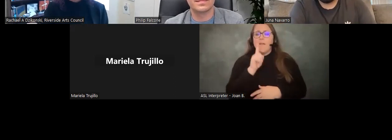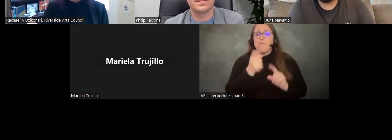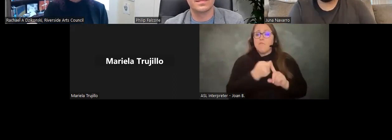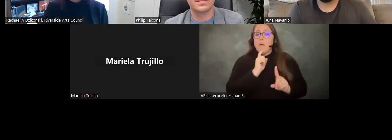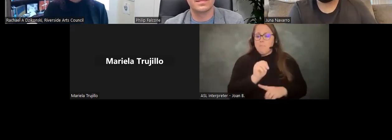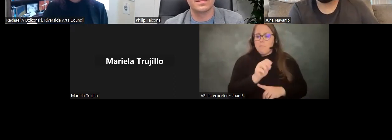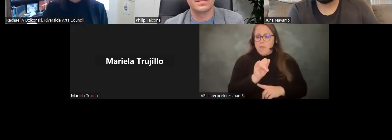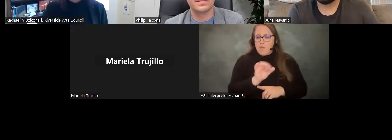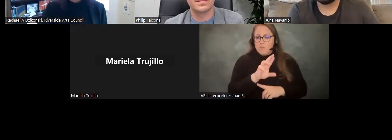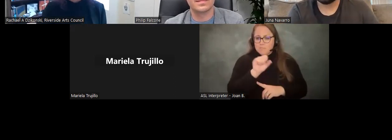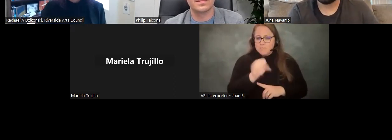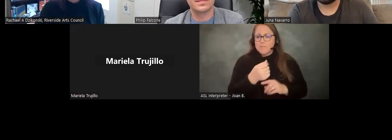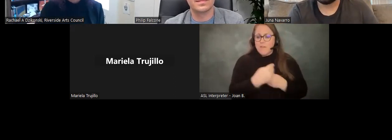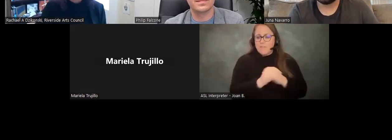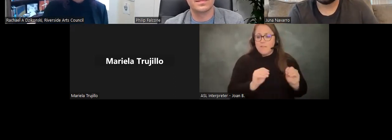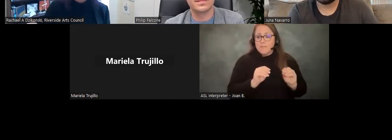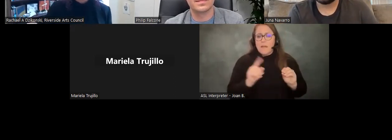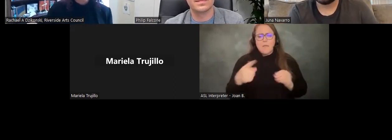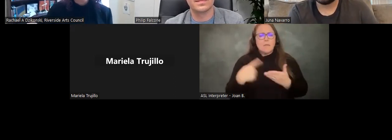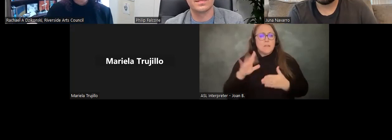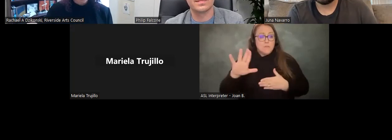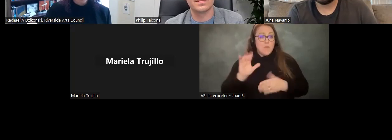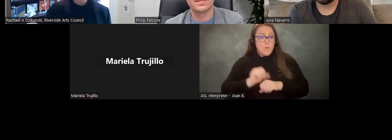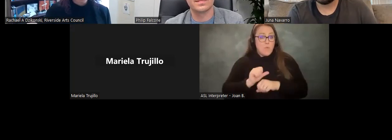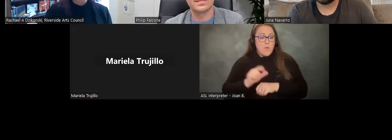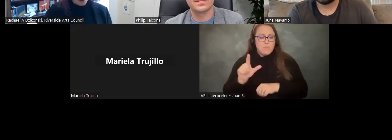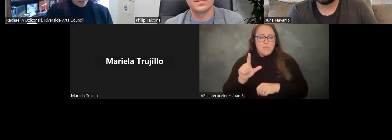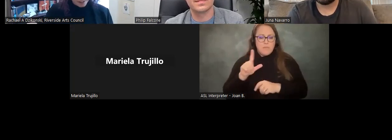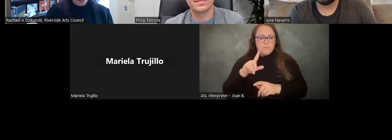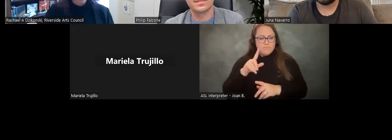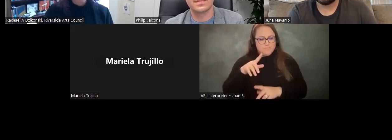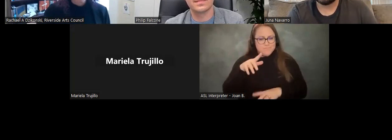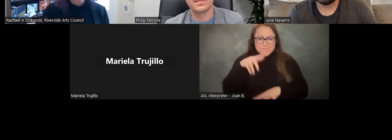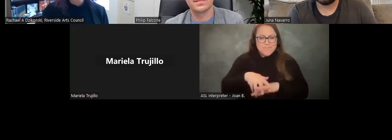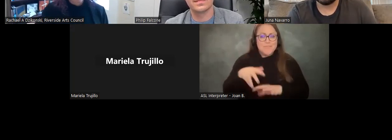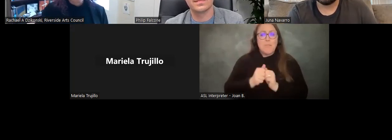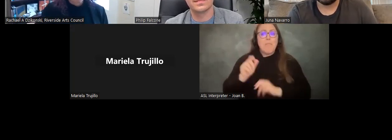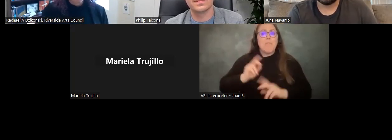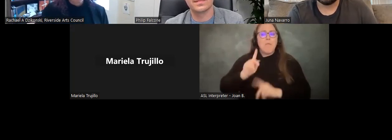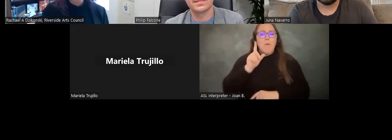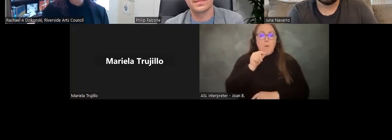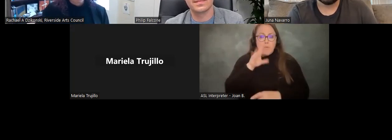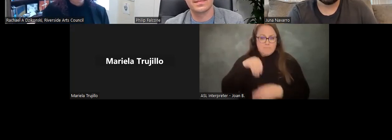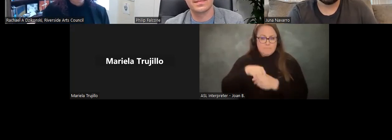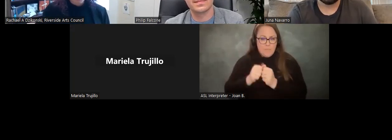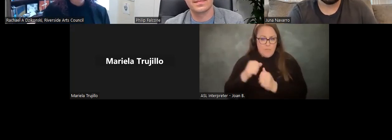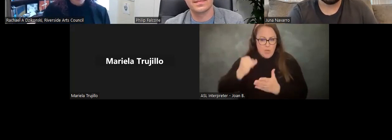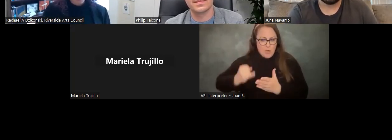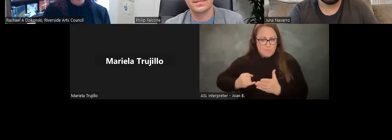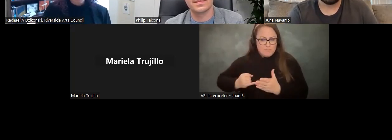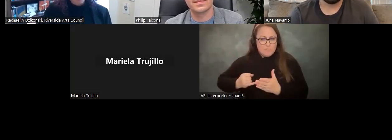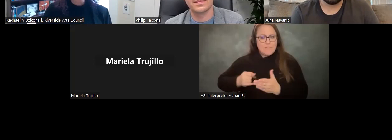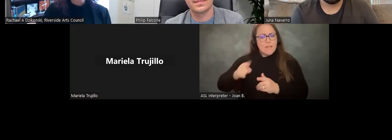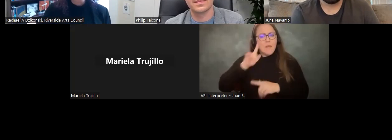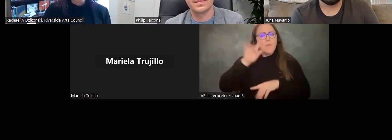discussing their work. They work very extensively in the arts with artists as artists. So they're going to give us some